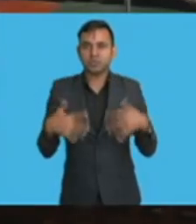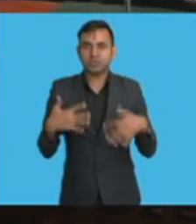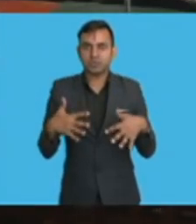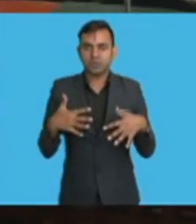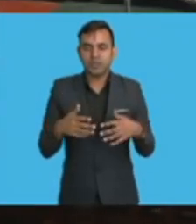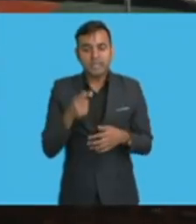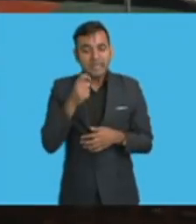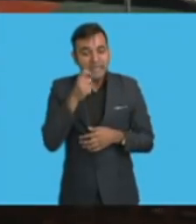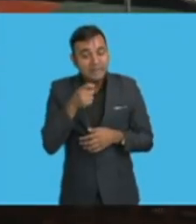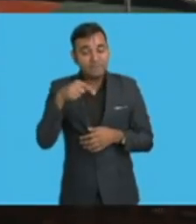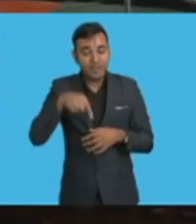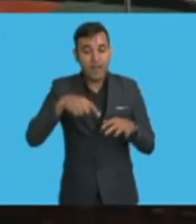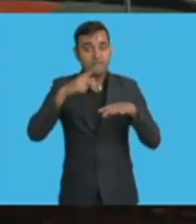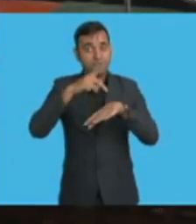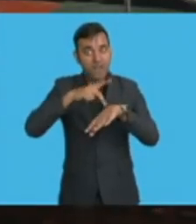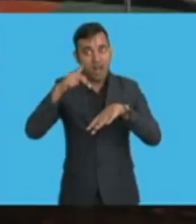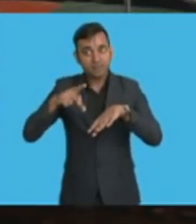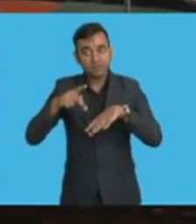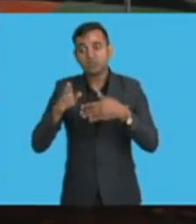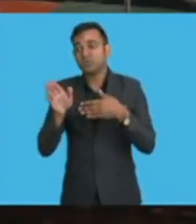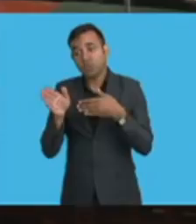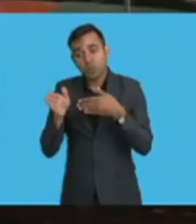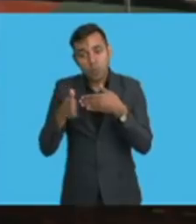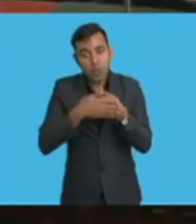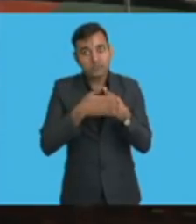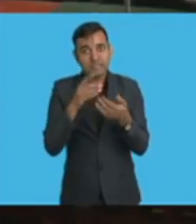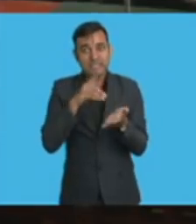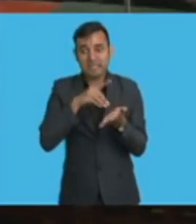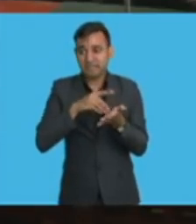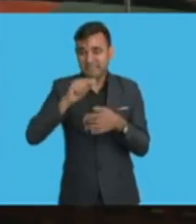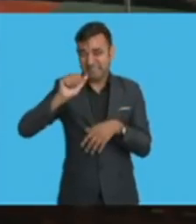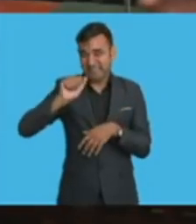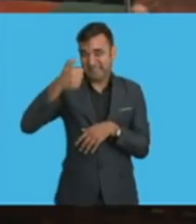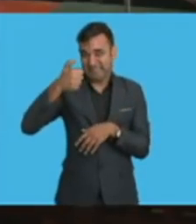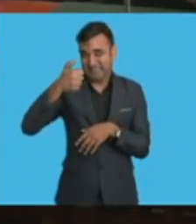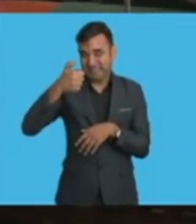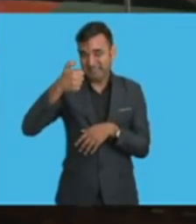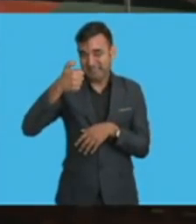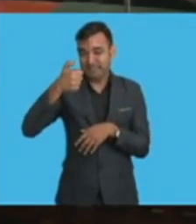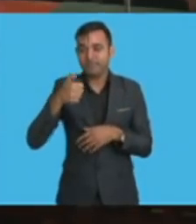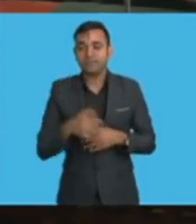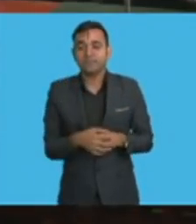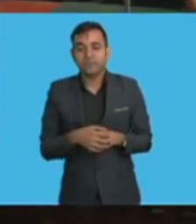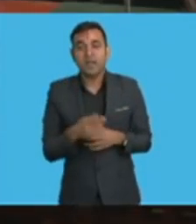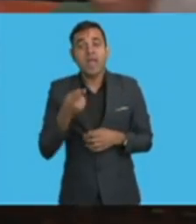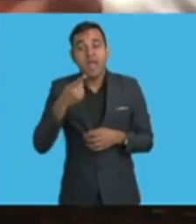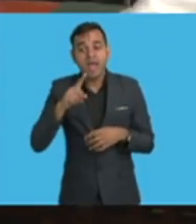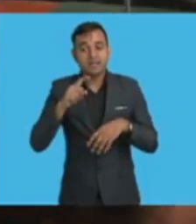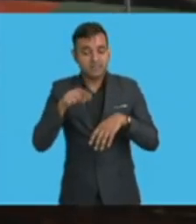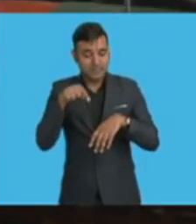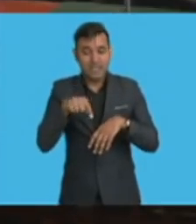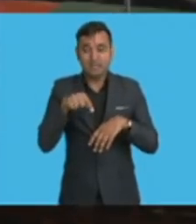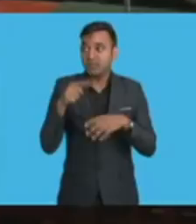House expires on the 6th and the term of the President falls after